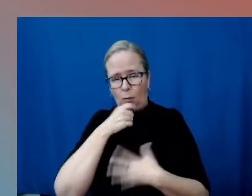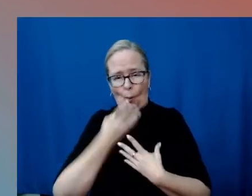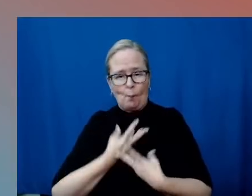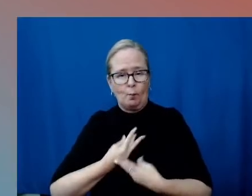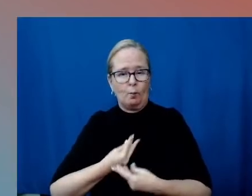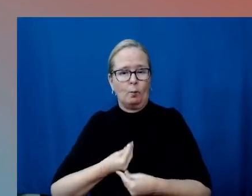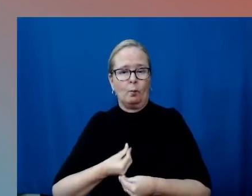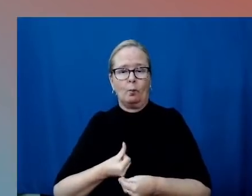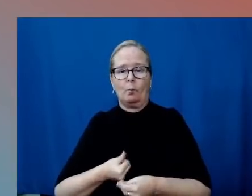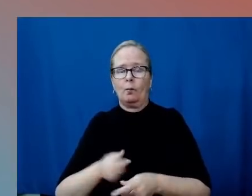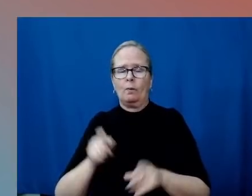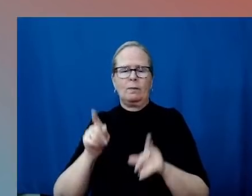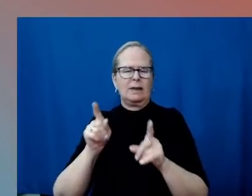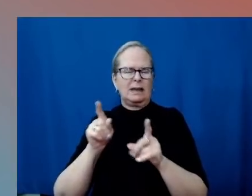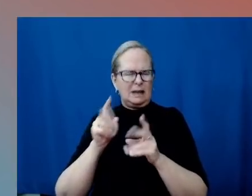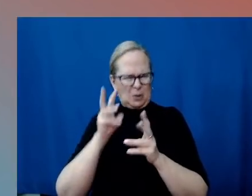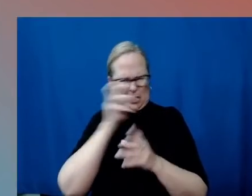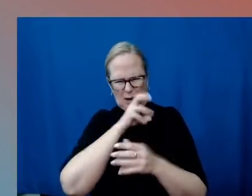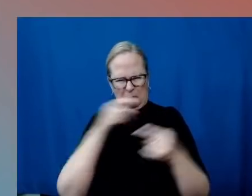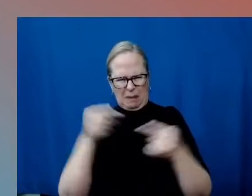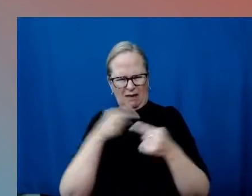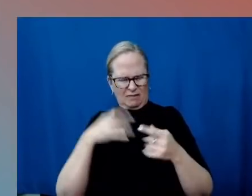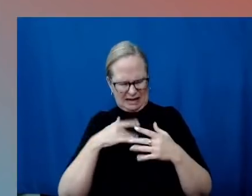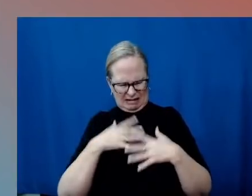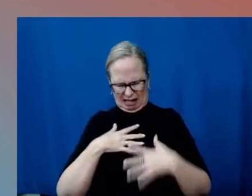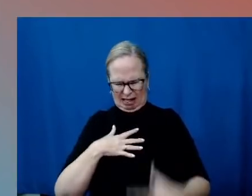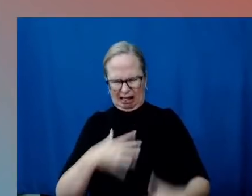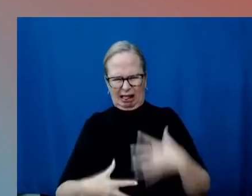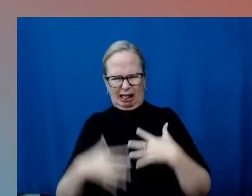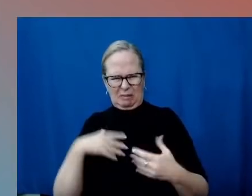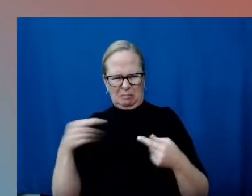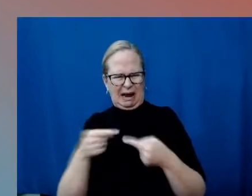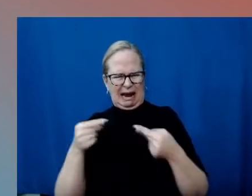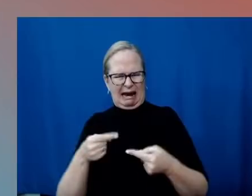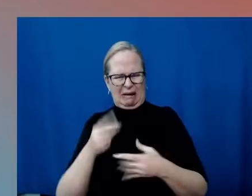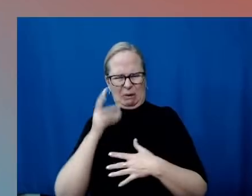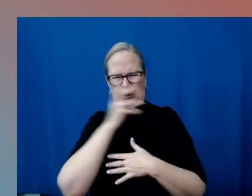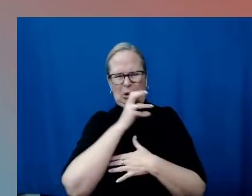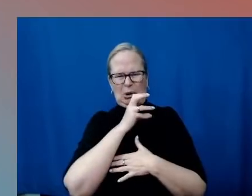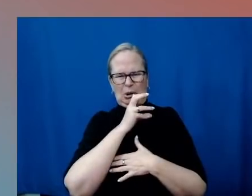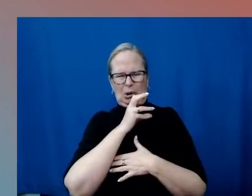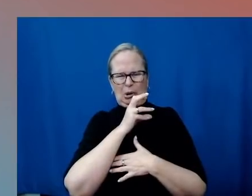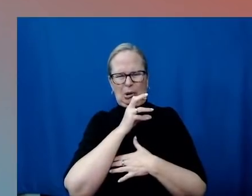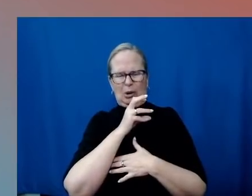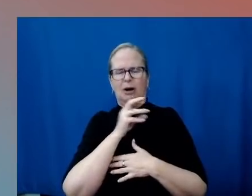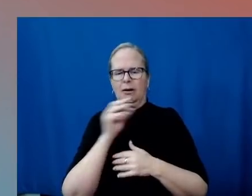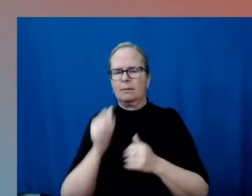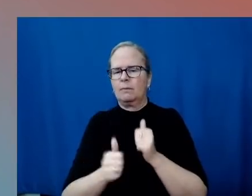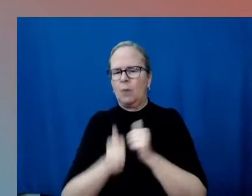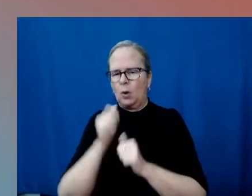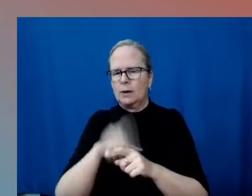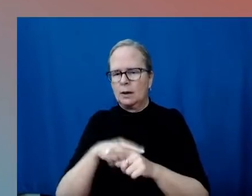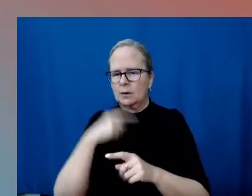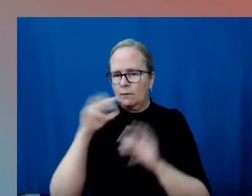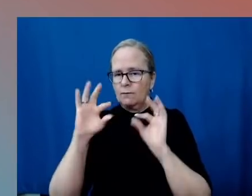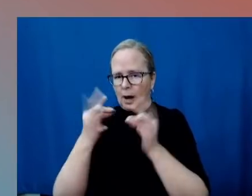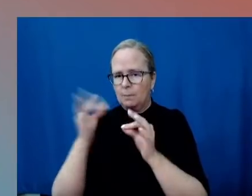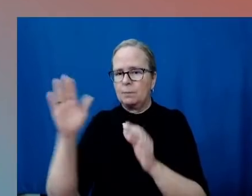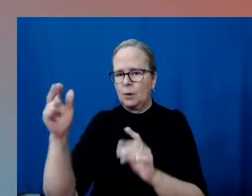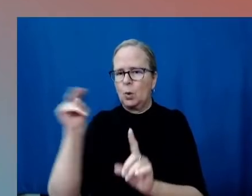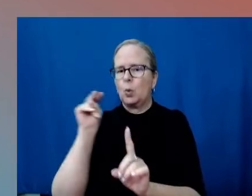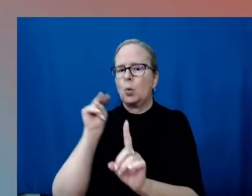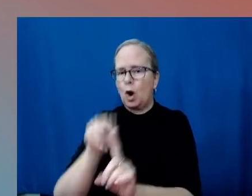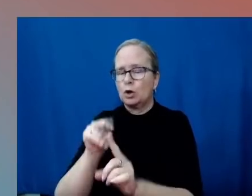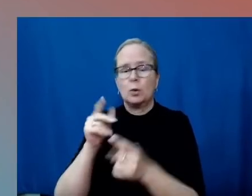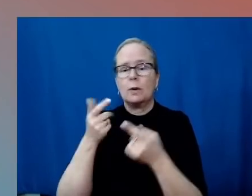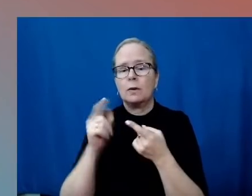And then, of course, just weird things like lots of chest pains or things that are different. But for the most part, especially loved ones, I tell family too, what you watch for is